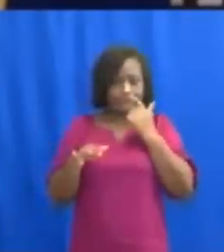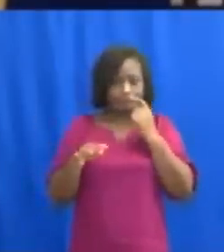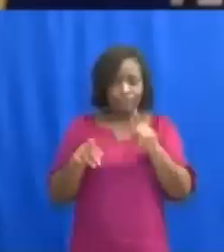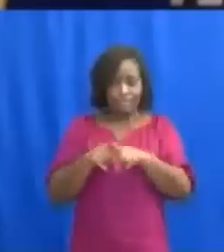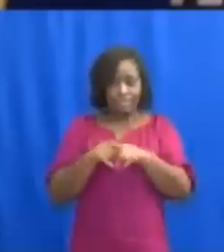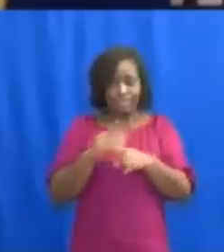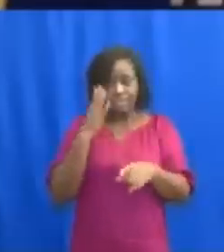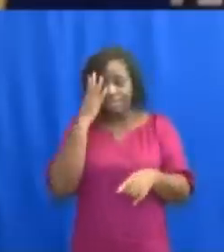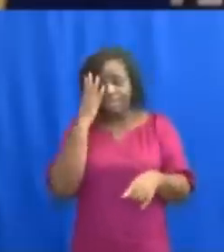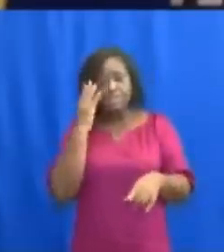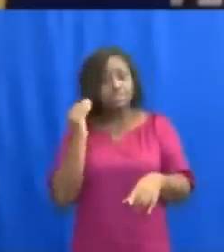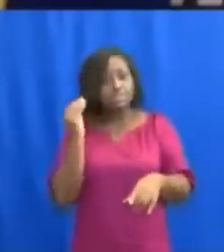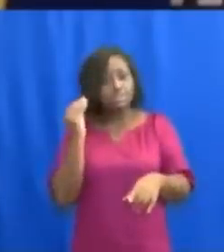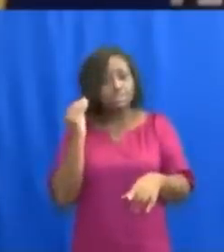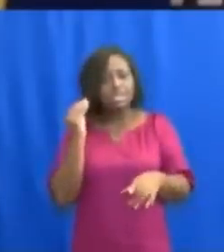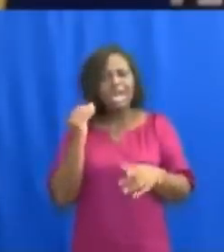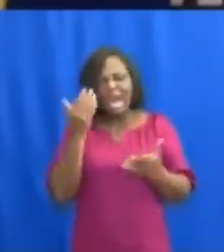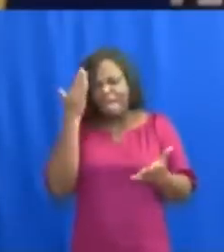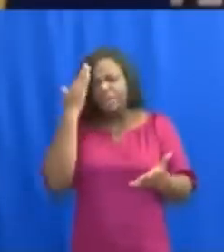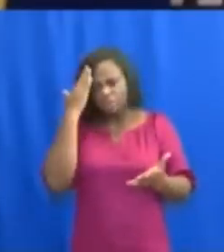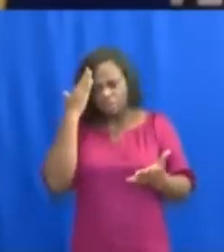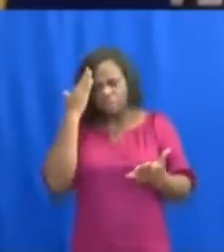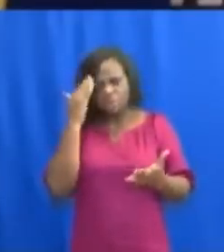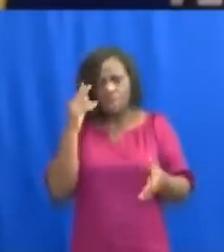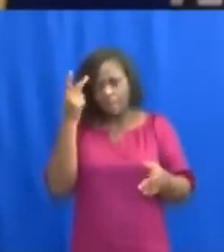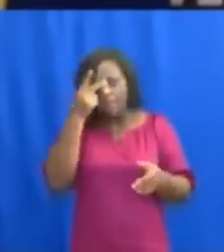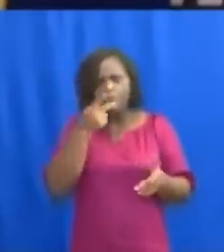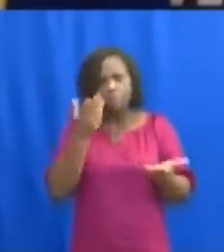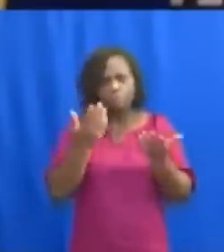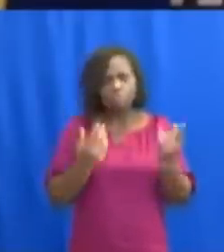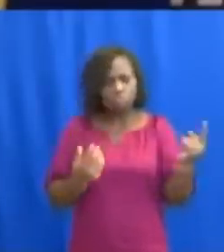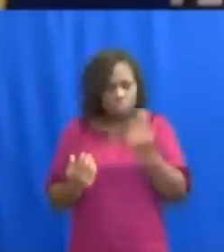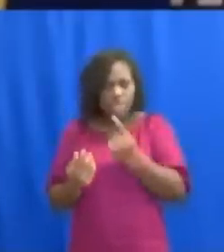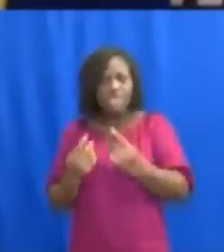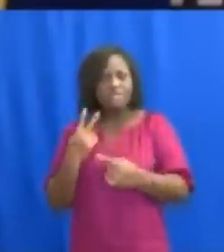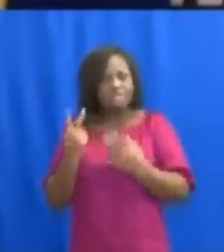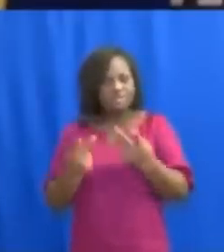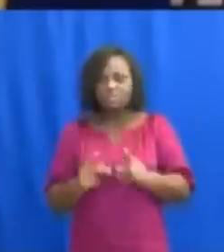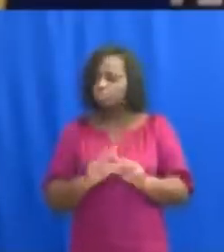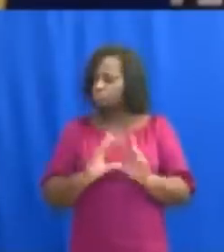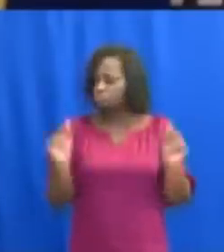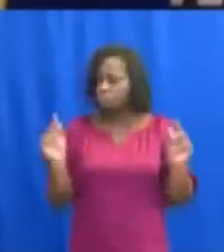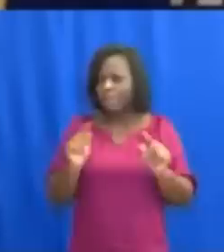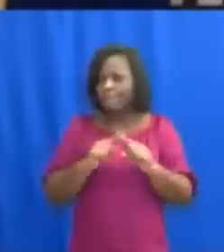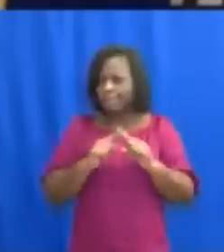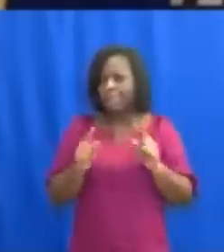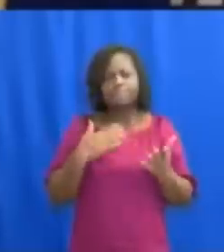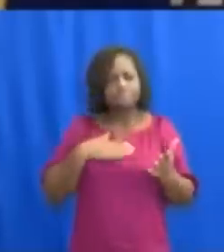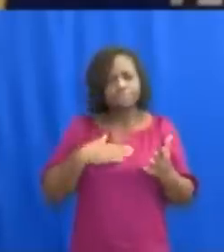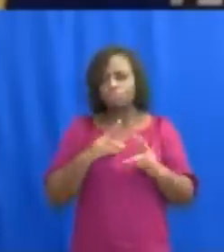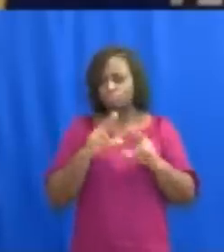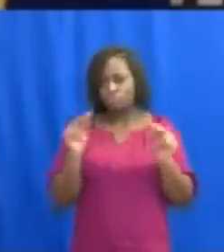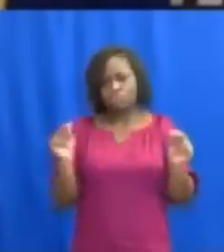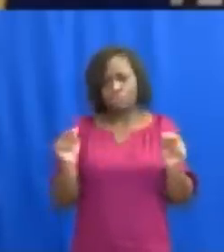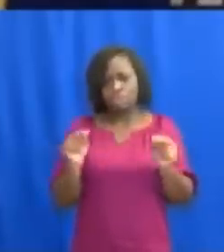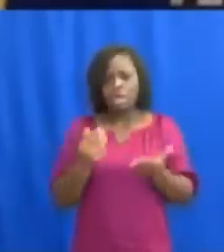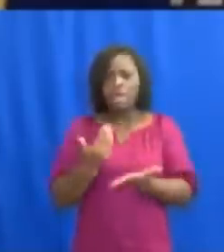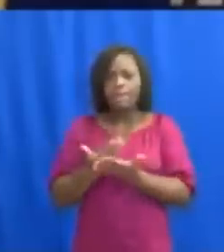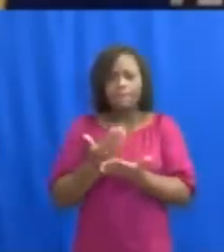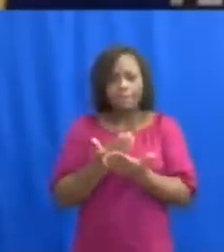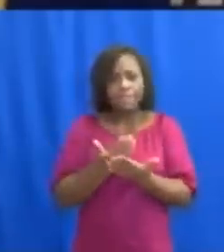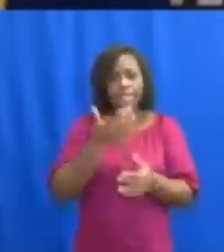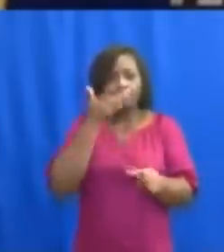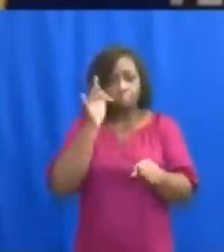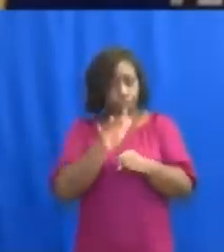bɔɔde nim sɛ ɛbɛyɛ den ama awofoɔ nanso ɛyɛ ma yɛma no na mehyɛ awofoɔ